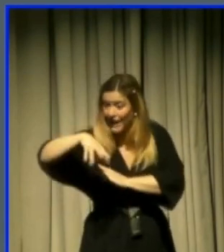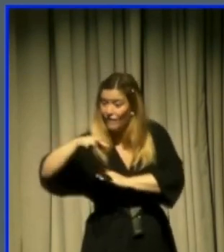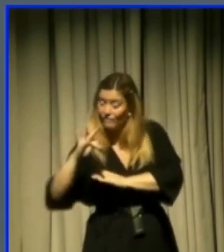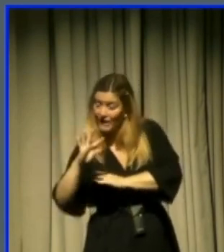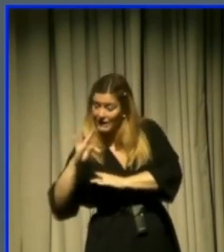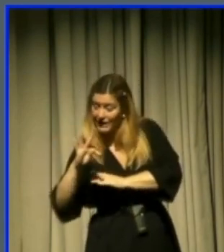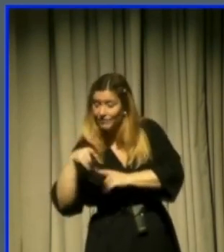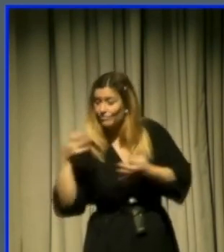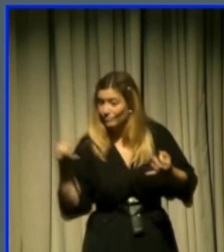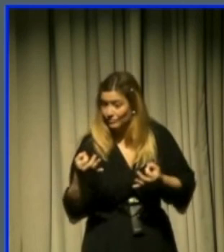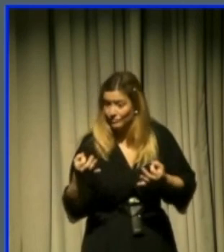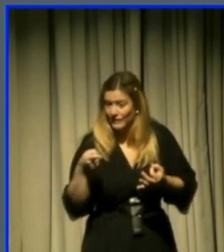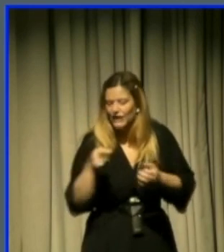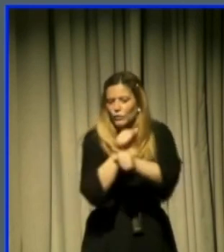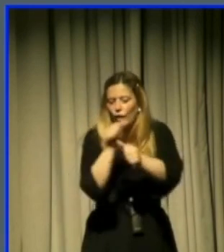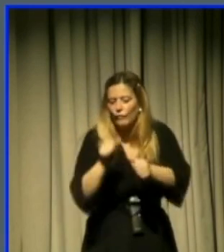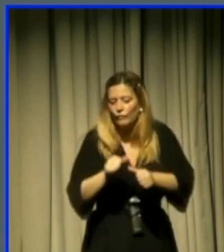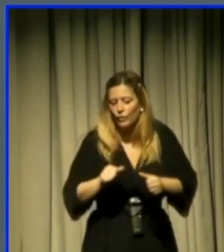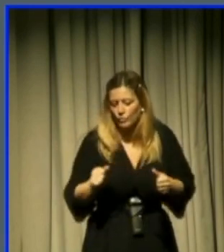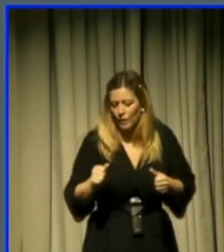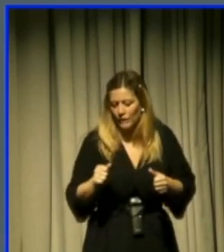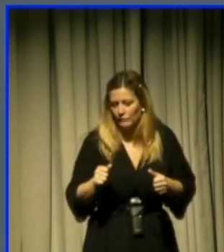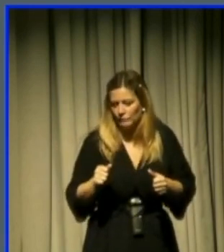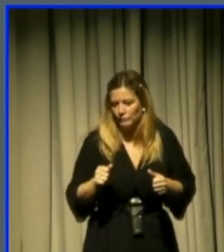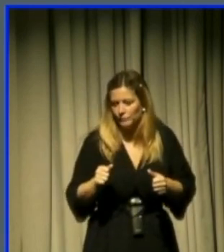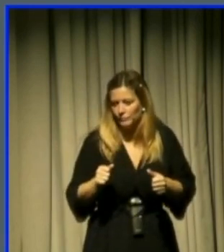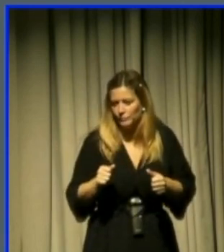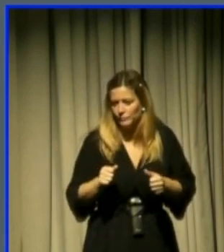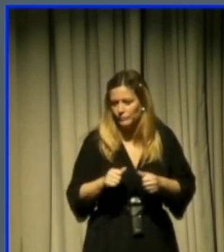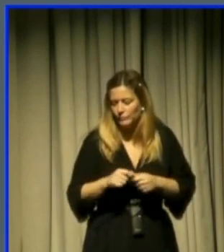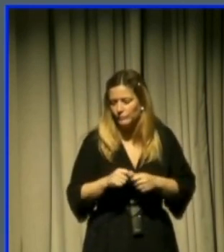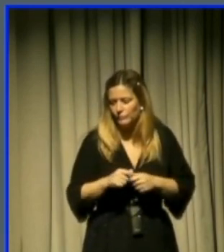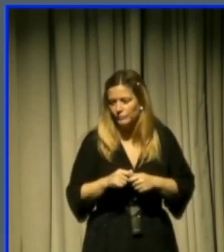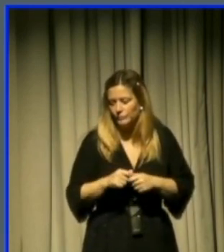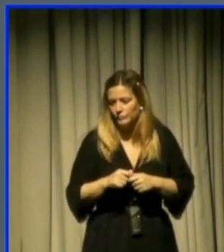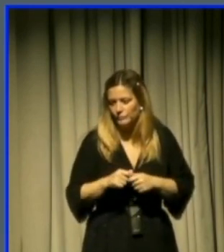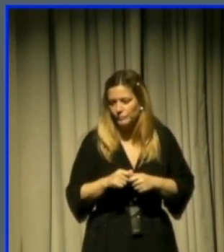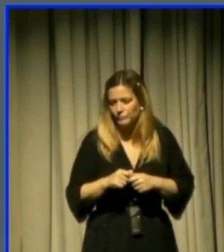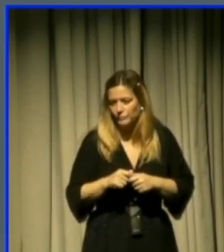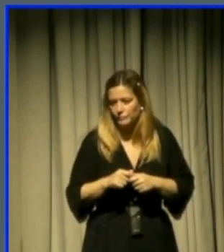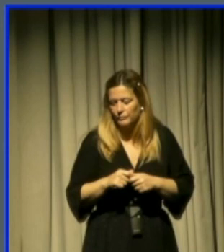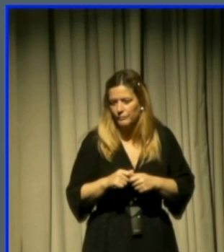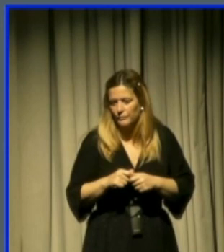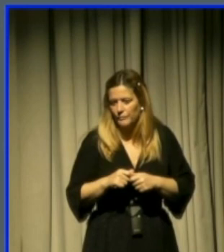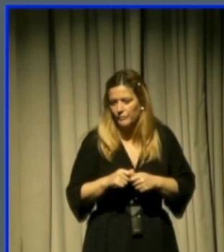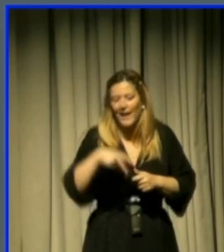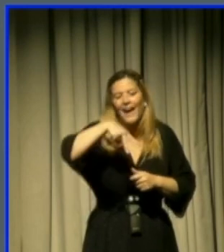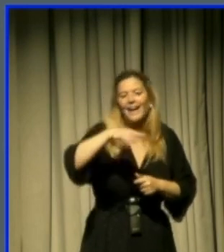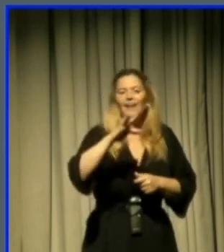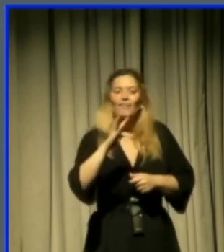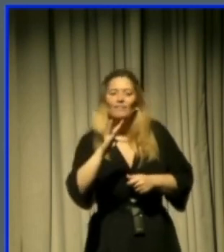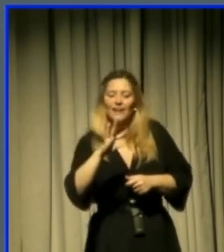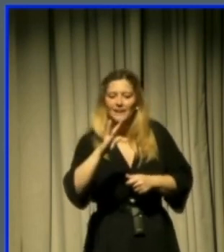of inscribing, let's say, rarity into a digital object which is replicable. So this is kind